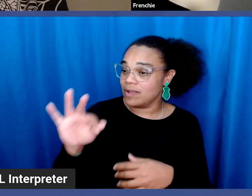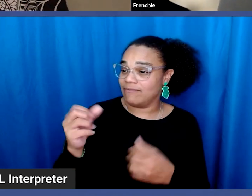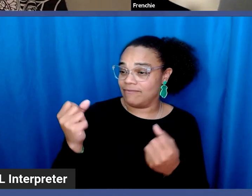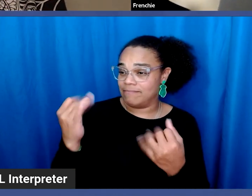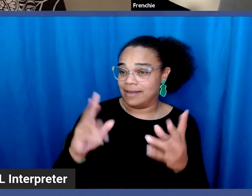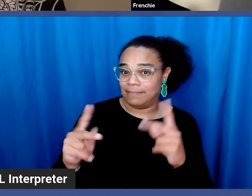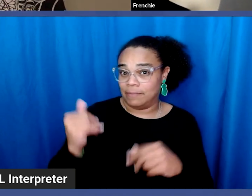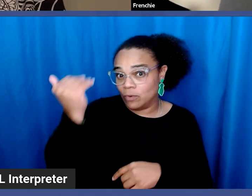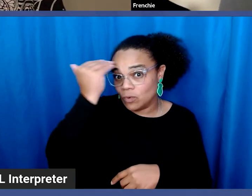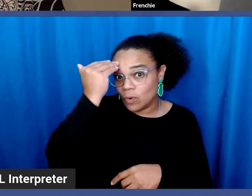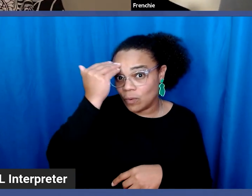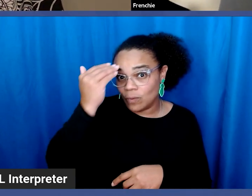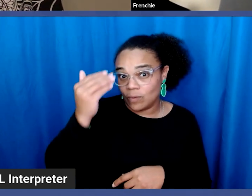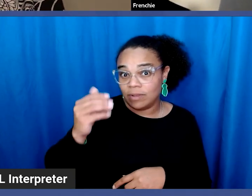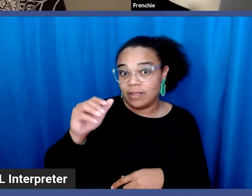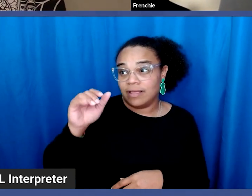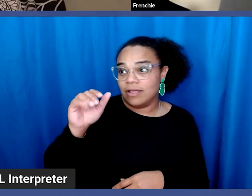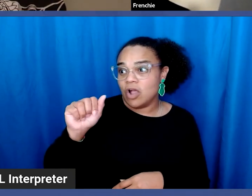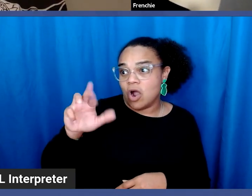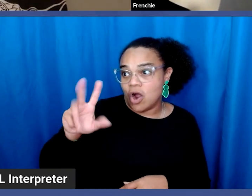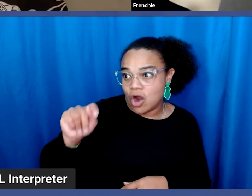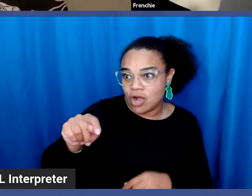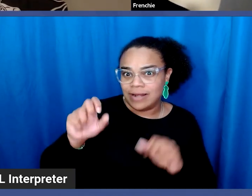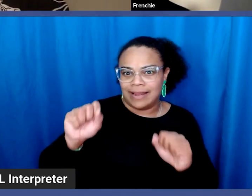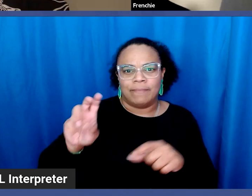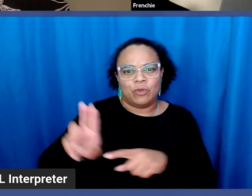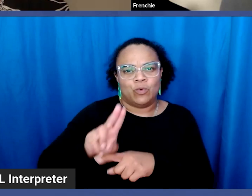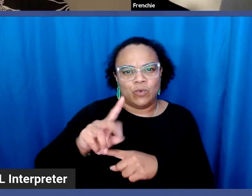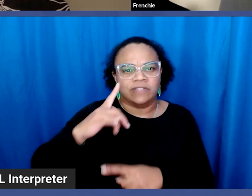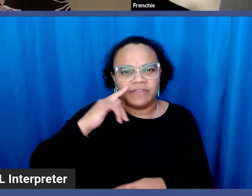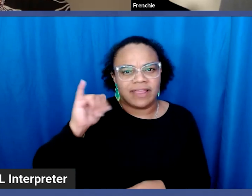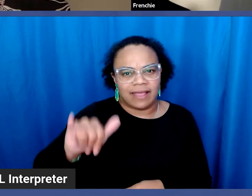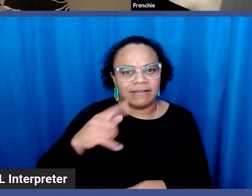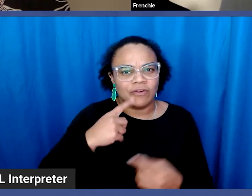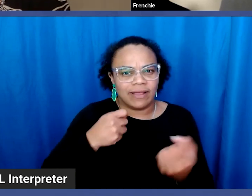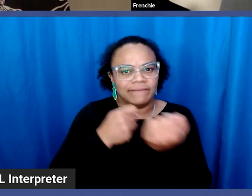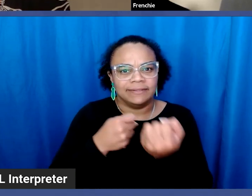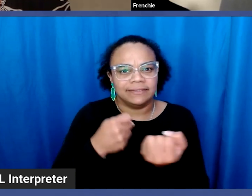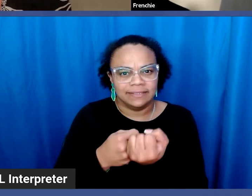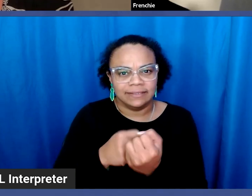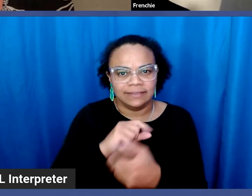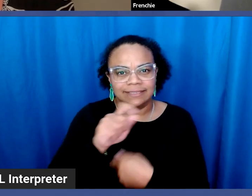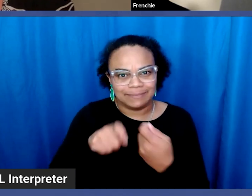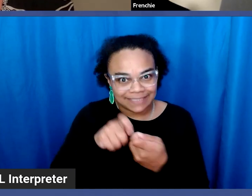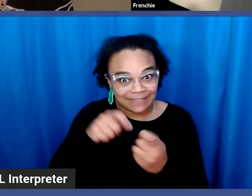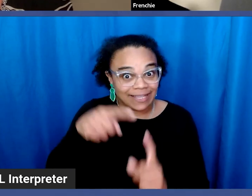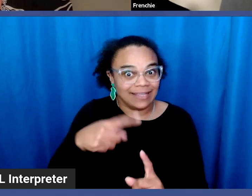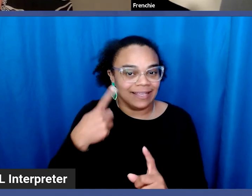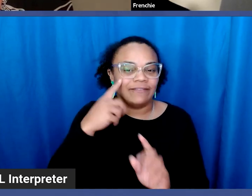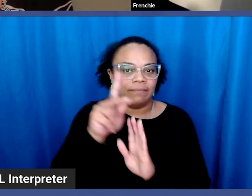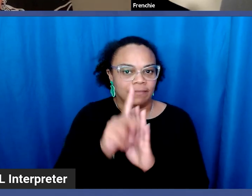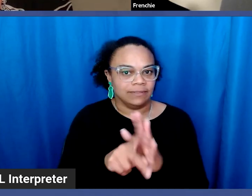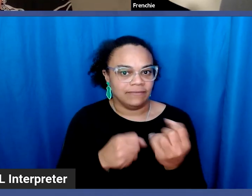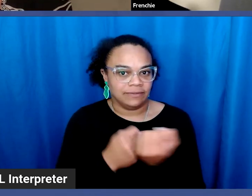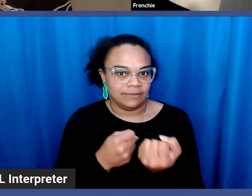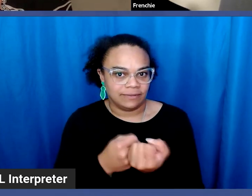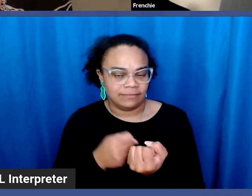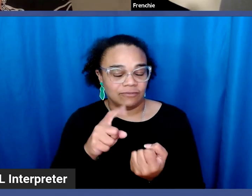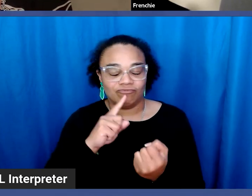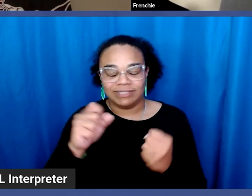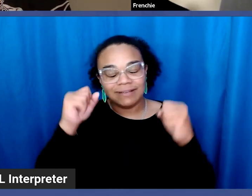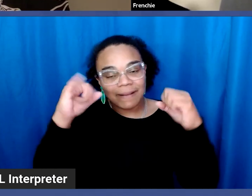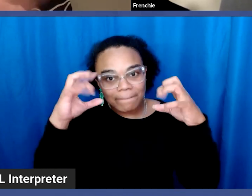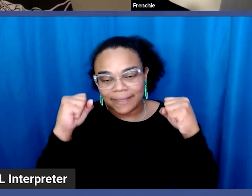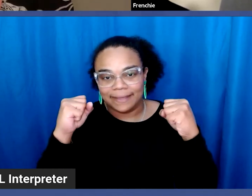know that that art can be used in that direct way around advocacy, specifically policy advocacy, and that, I think that's really amazing